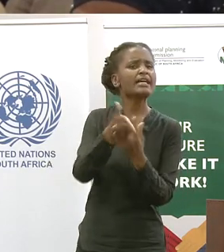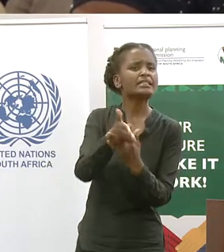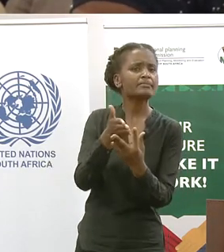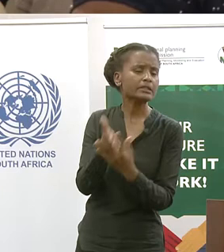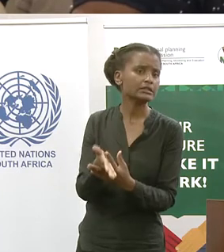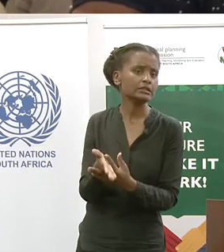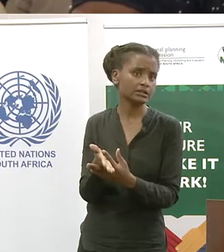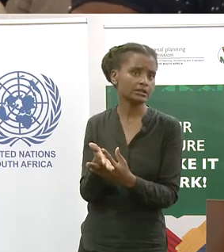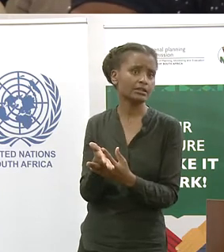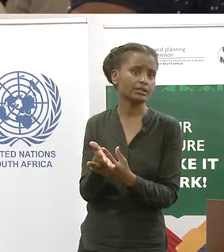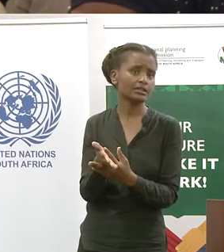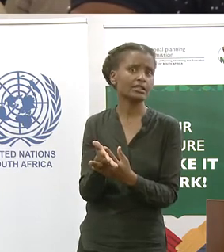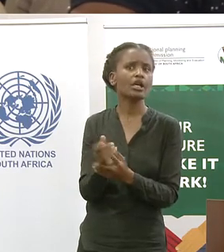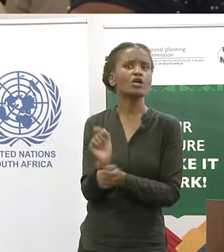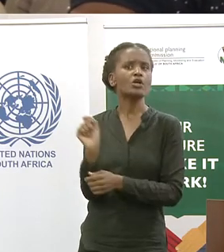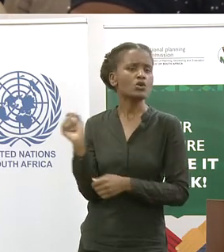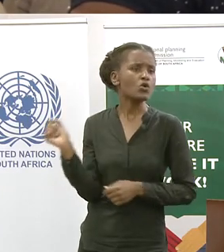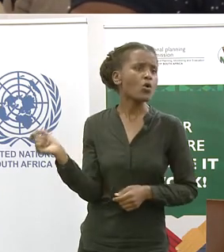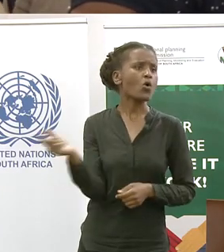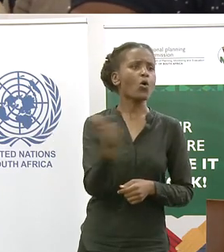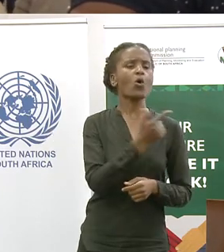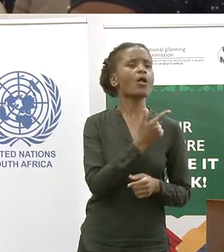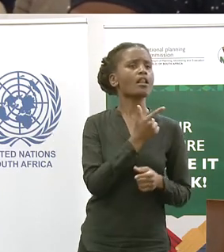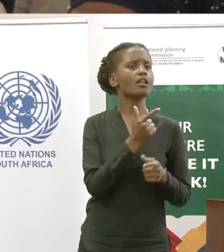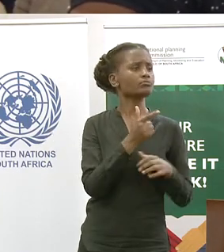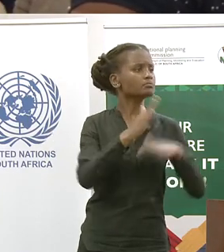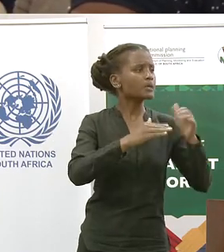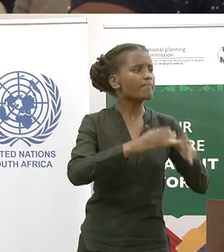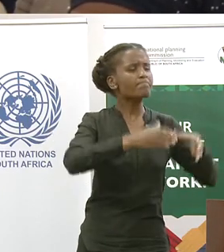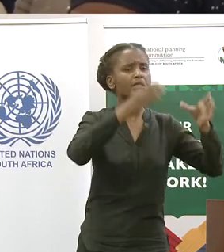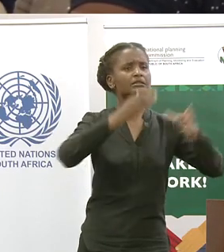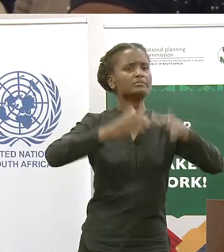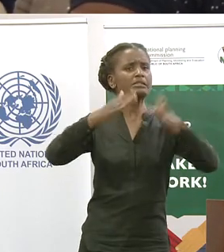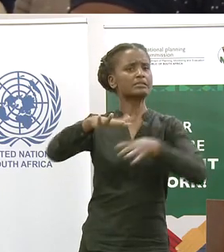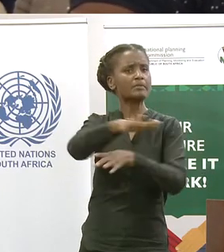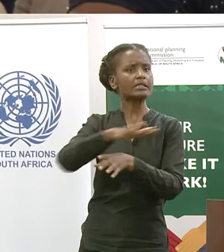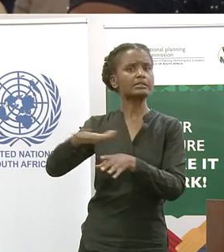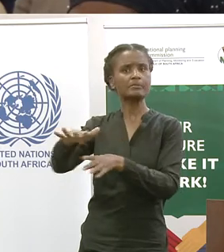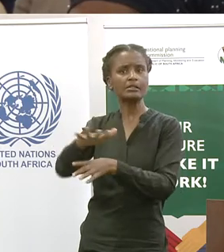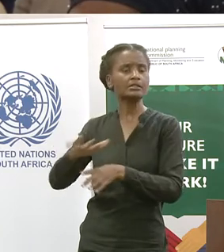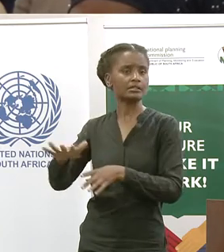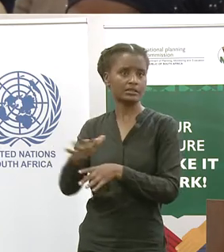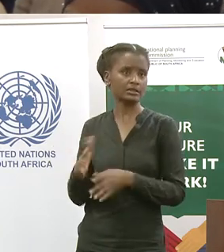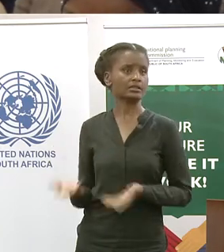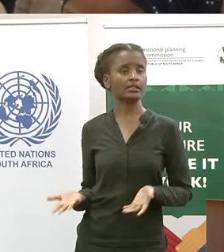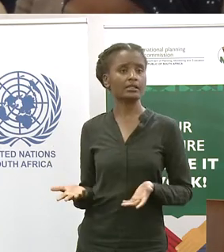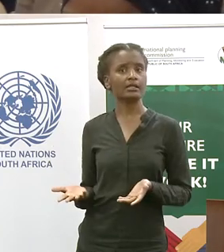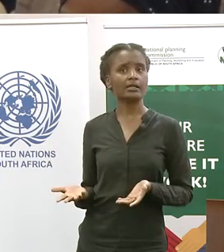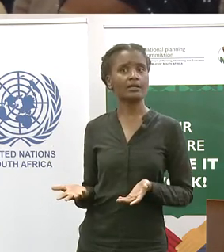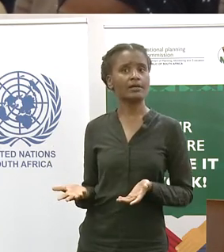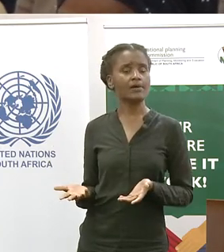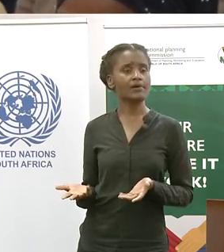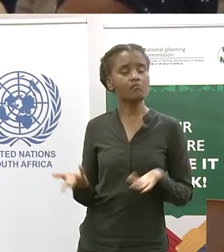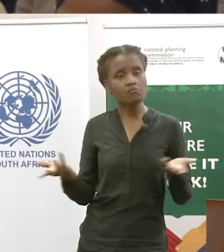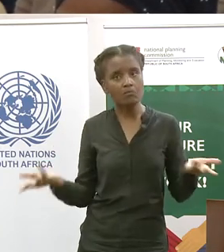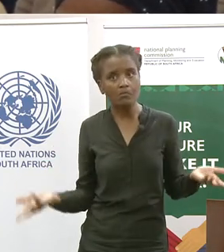in of some buildings, they refer you to an act